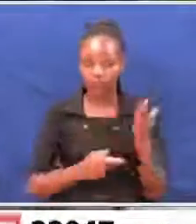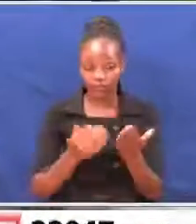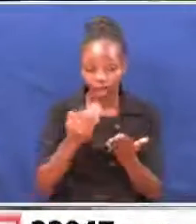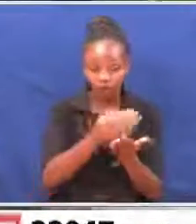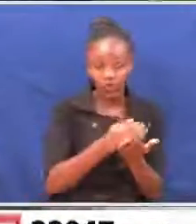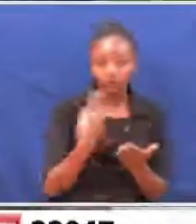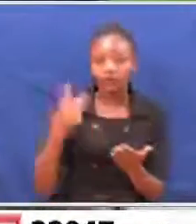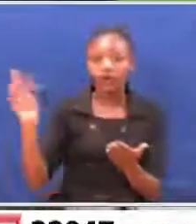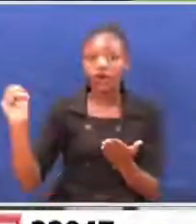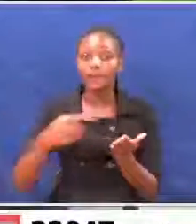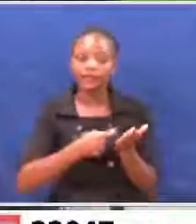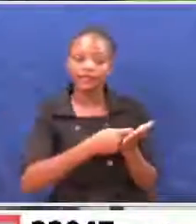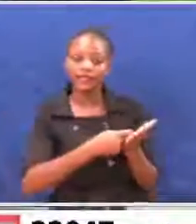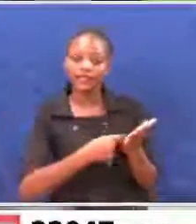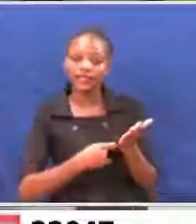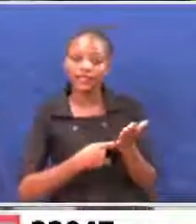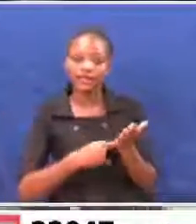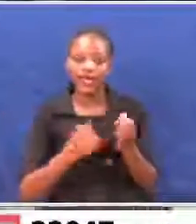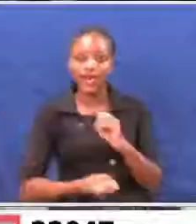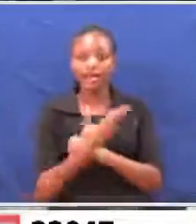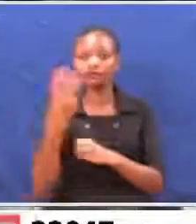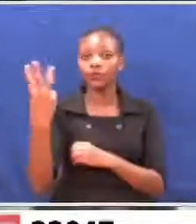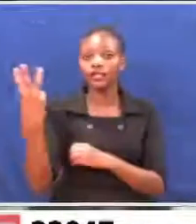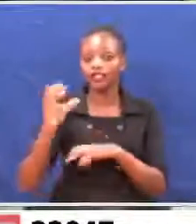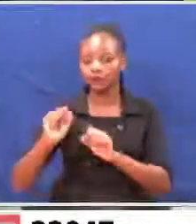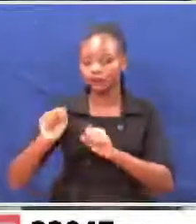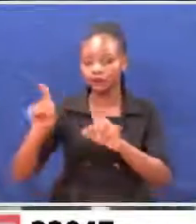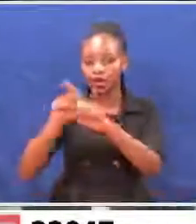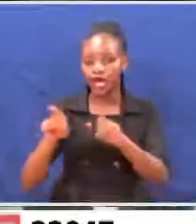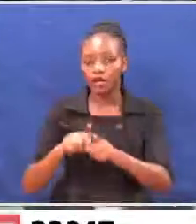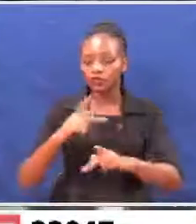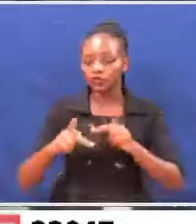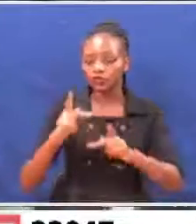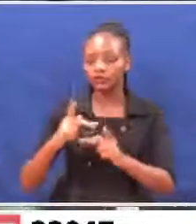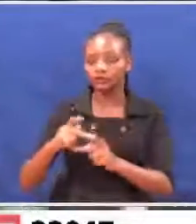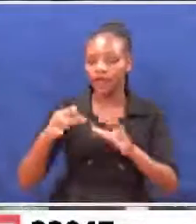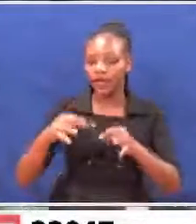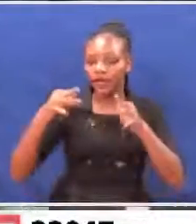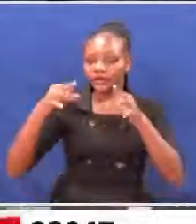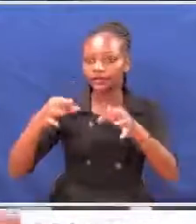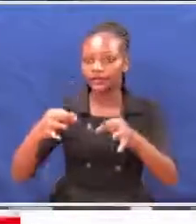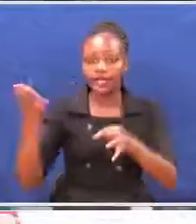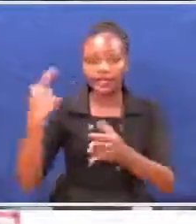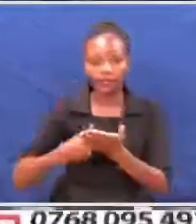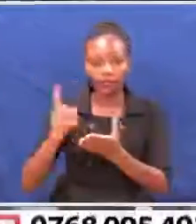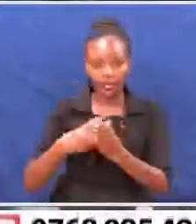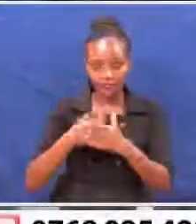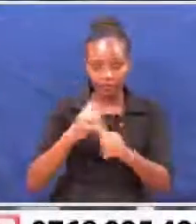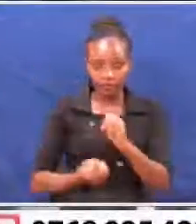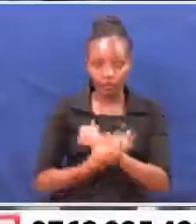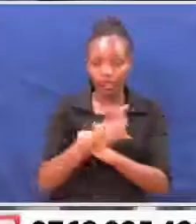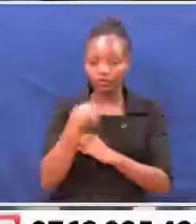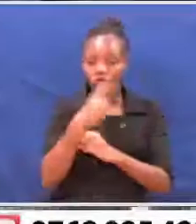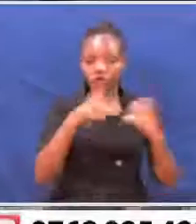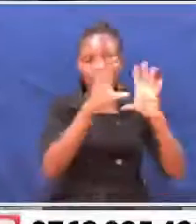of the 1 million signatures will be launched on Wednesday. The exercise, which was postponed last week, will be launched by President